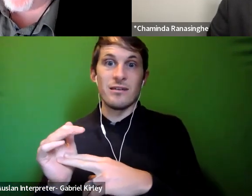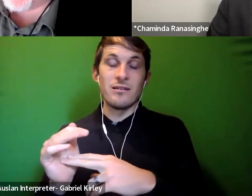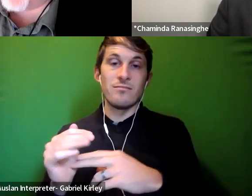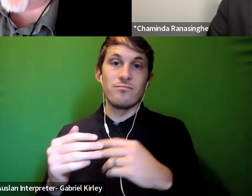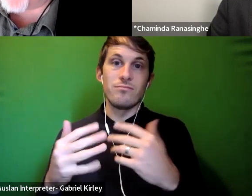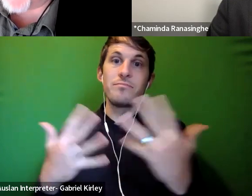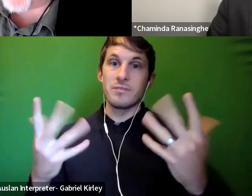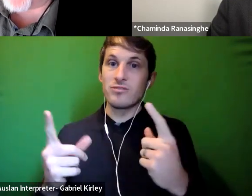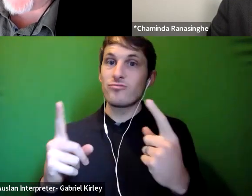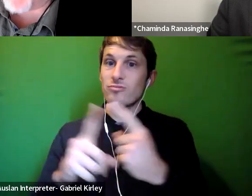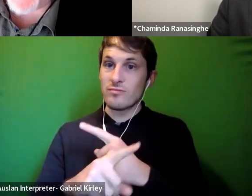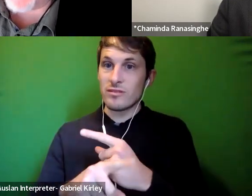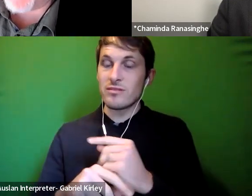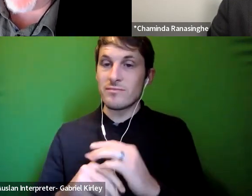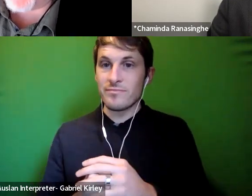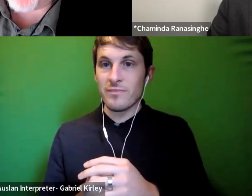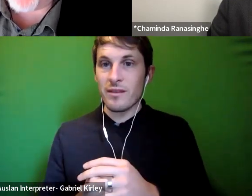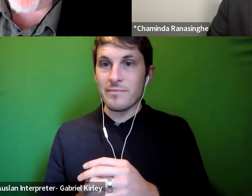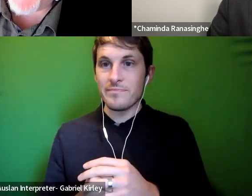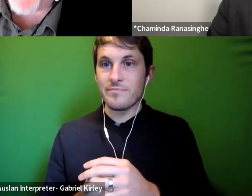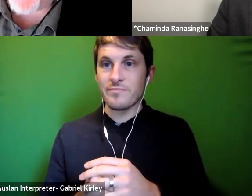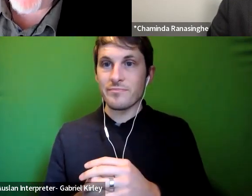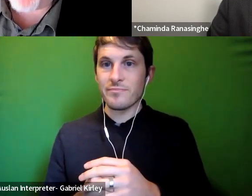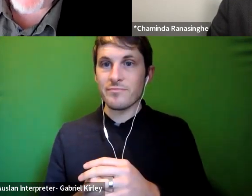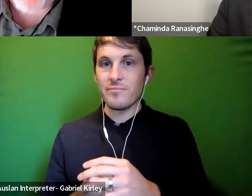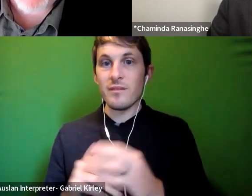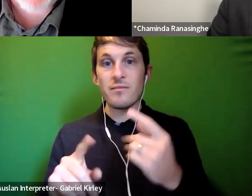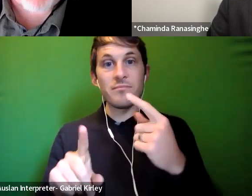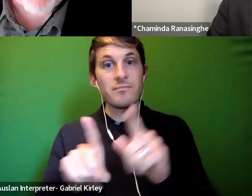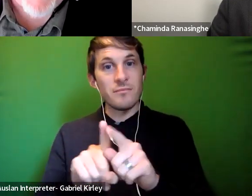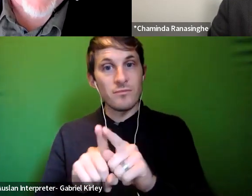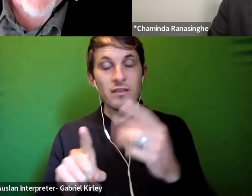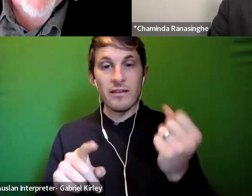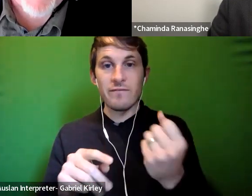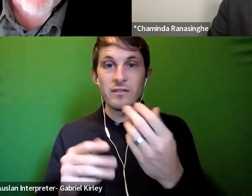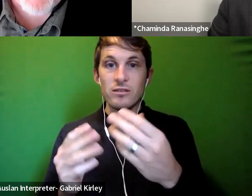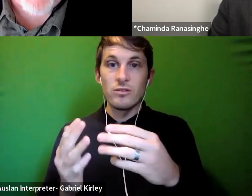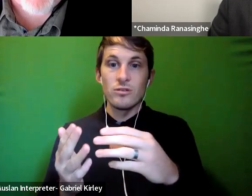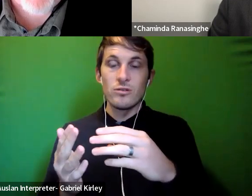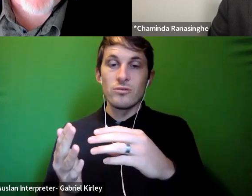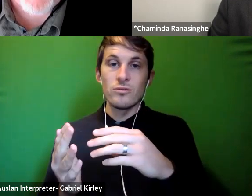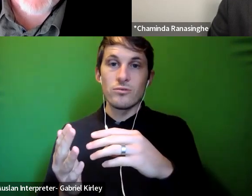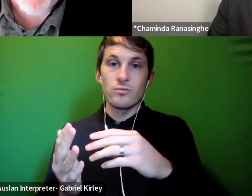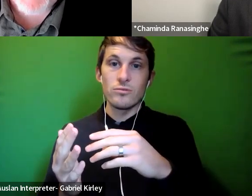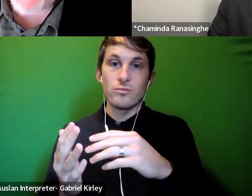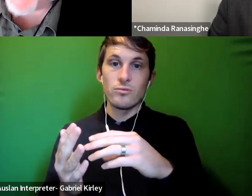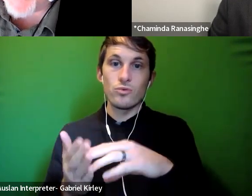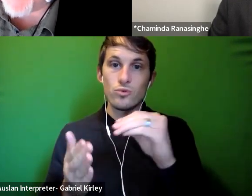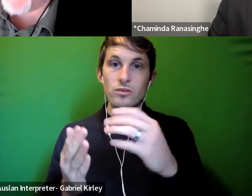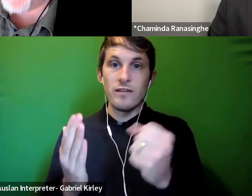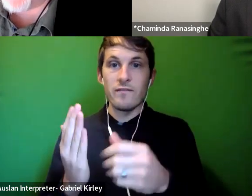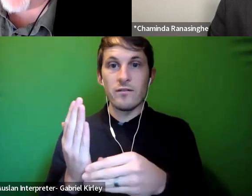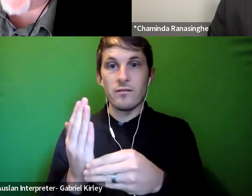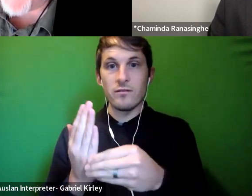Trobe, that was something we're looking at. But yeah, things through from, we used to have students reading articles to tape. We now use, you know, synthetic